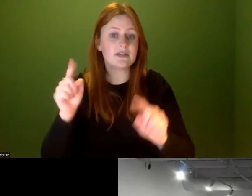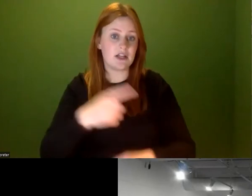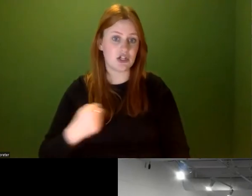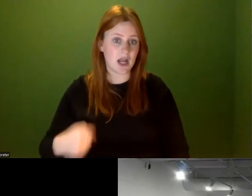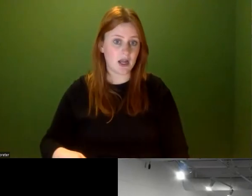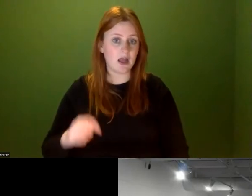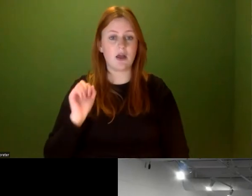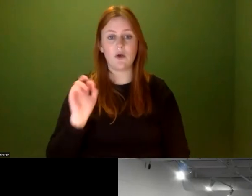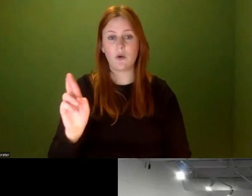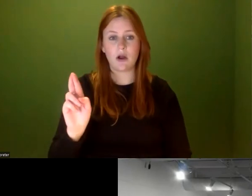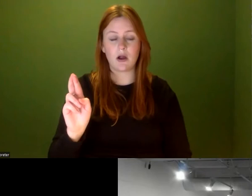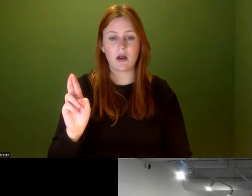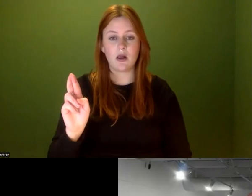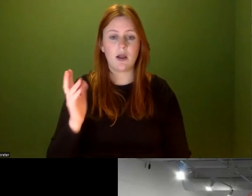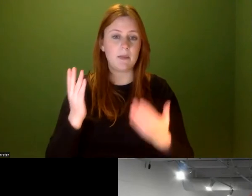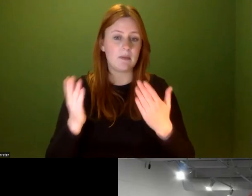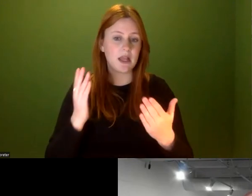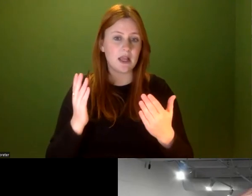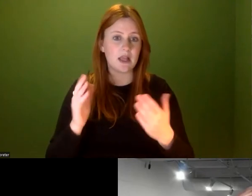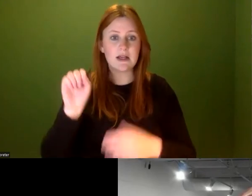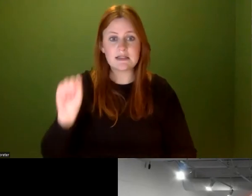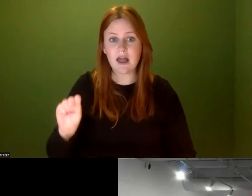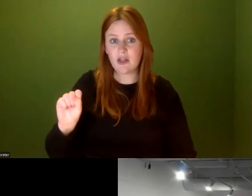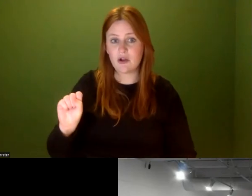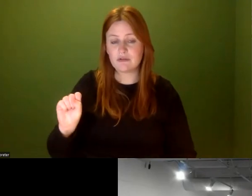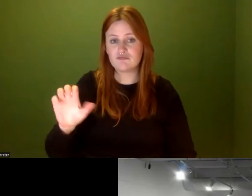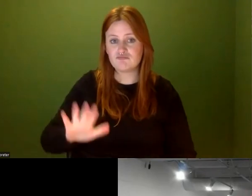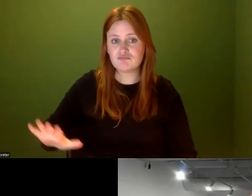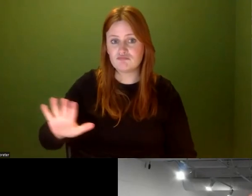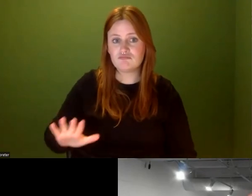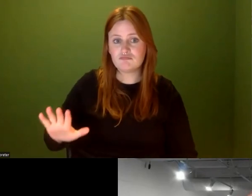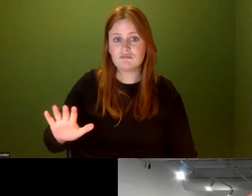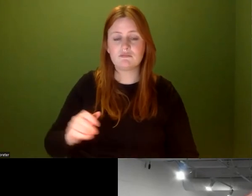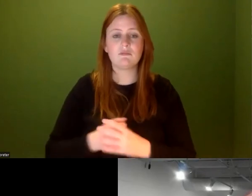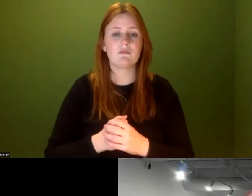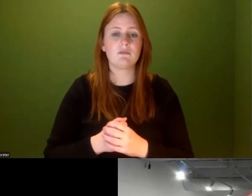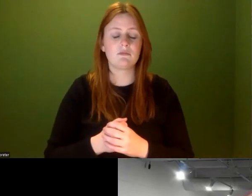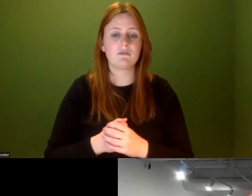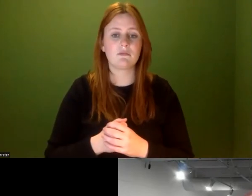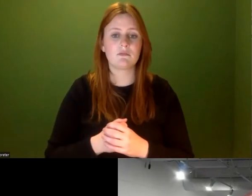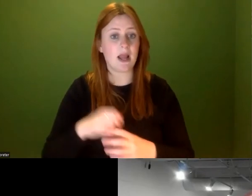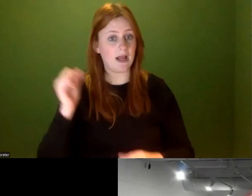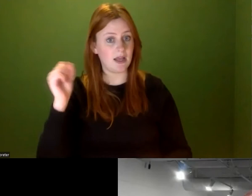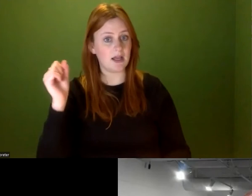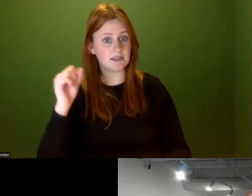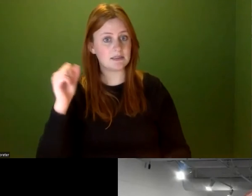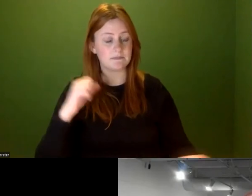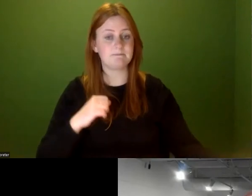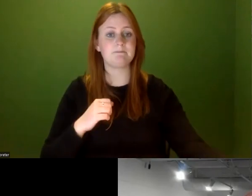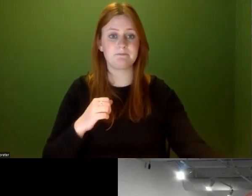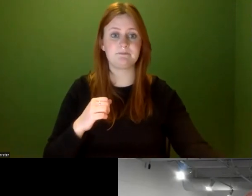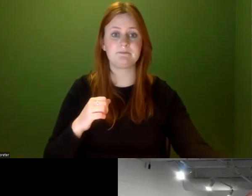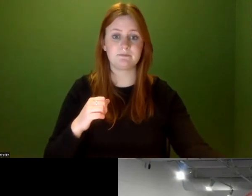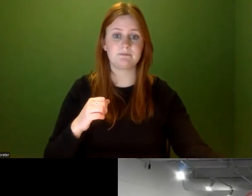in the Southern Hemisphere? Well, yes, definitely,